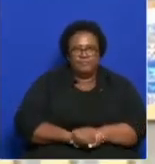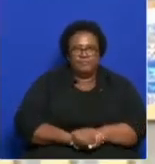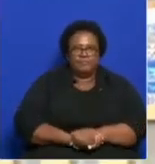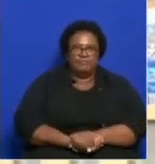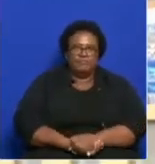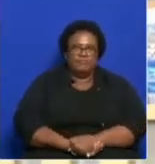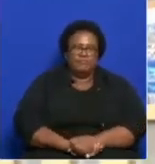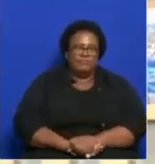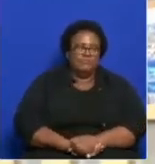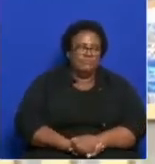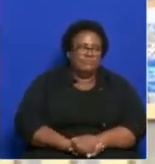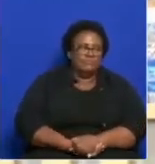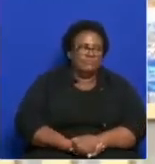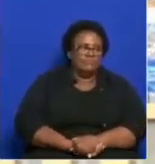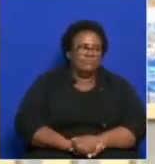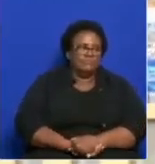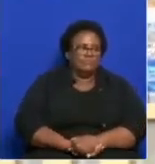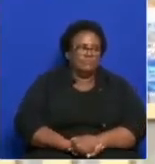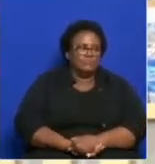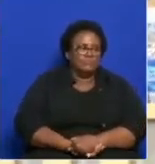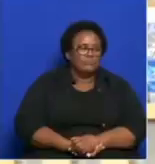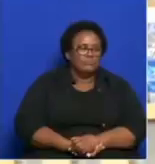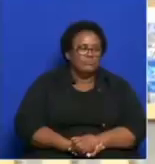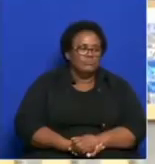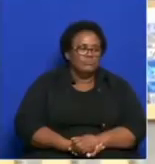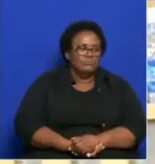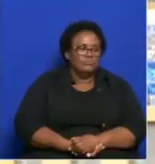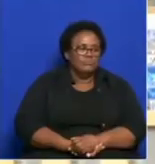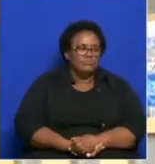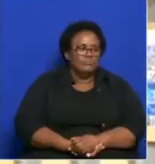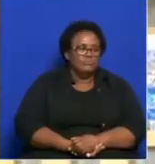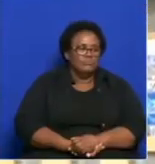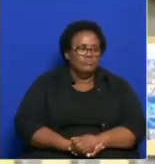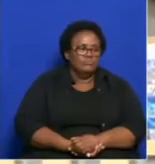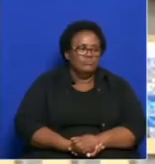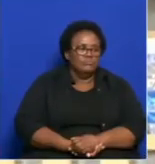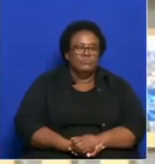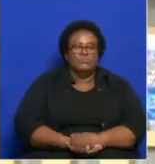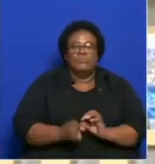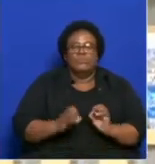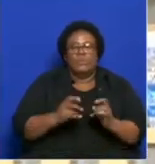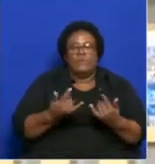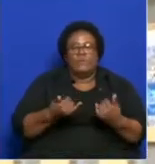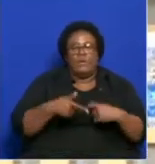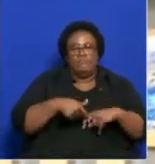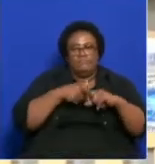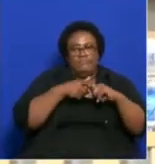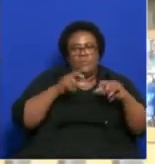Let us adjourn and resume at 2 p.m.